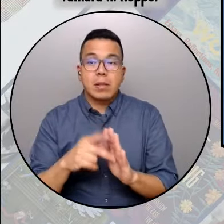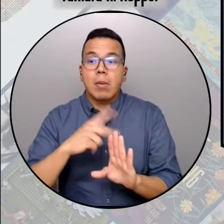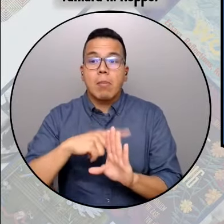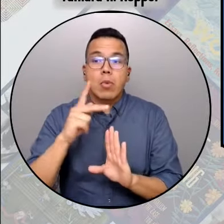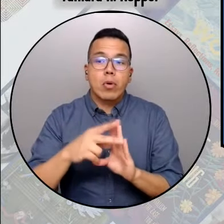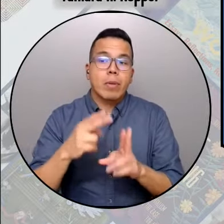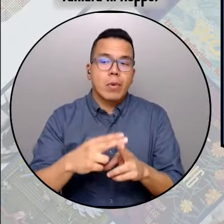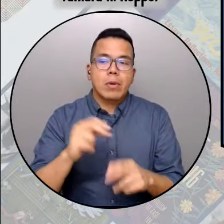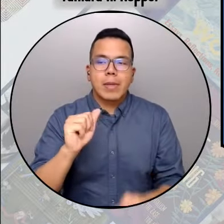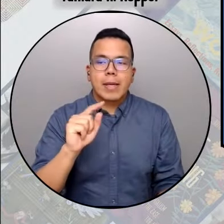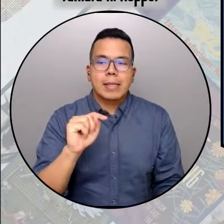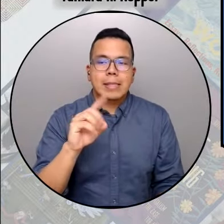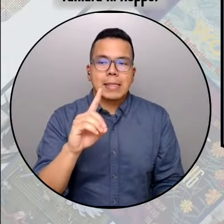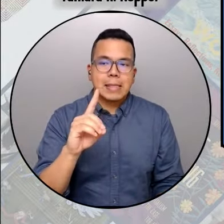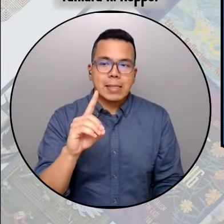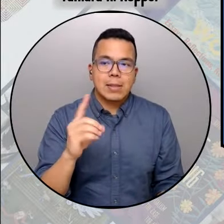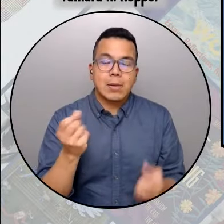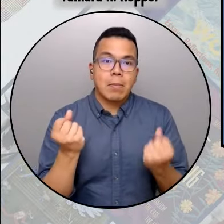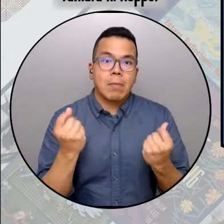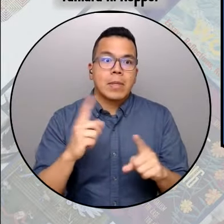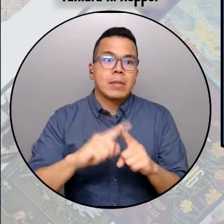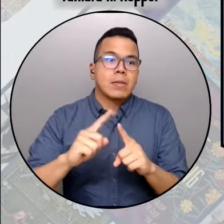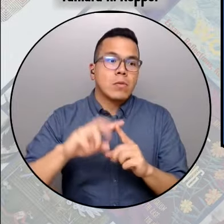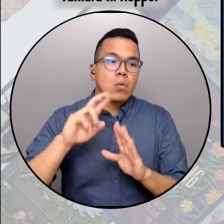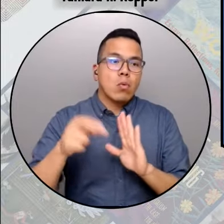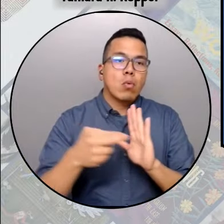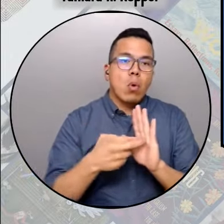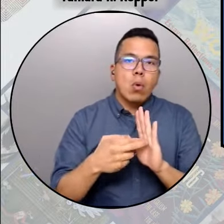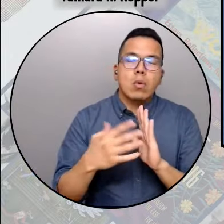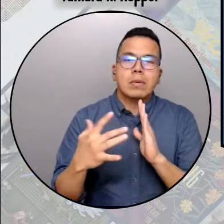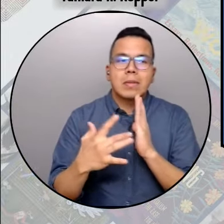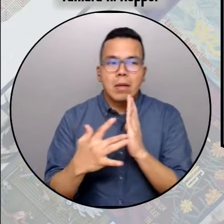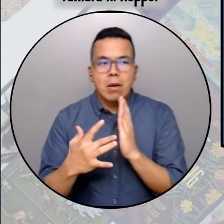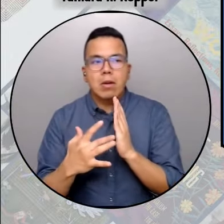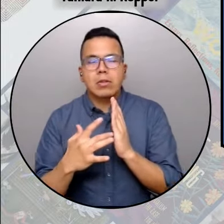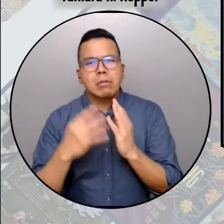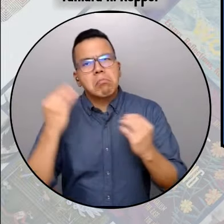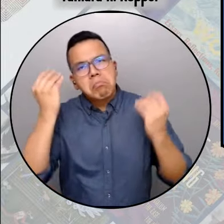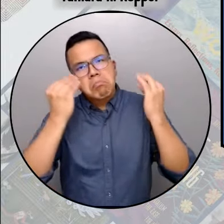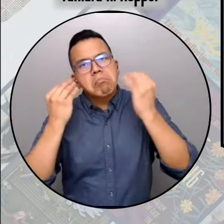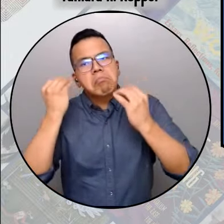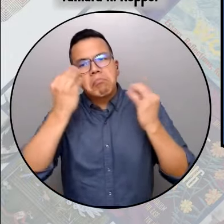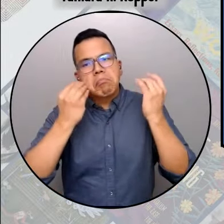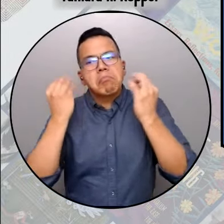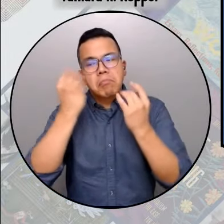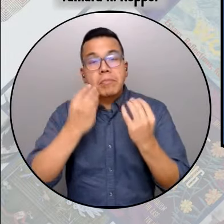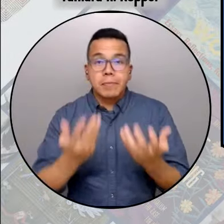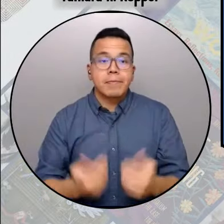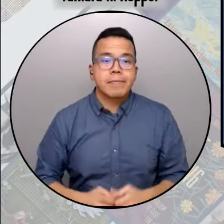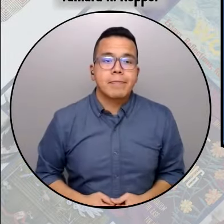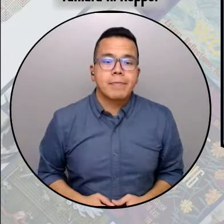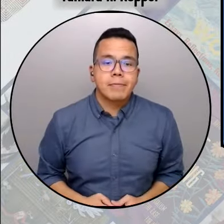So a lot of different roles of technology and so forth that we can kind of think about as well.